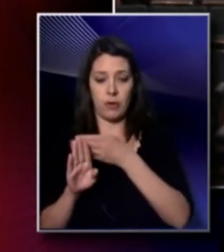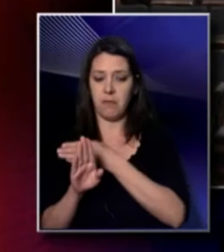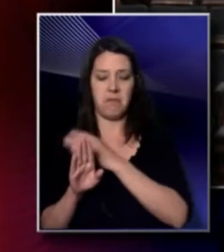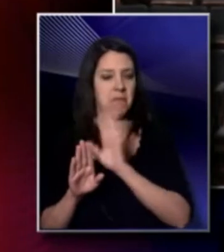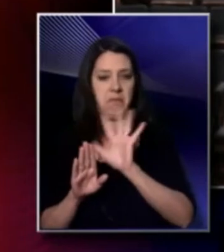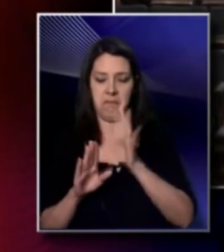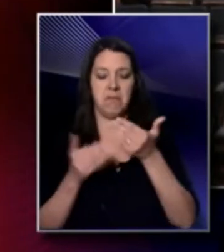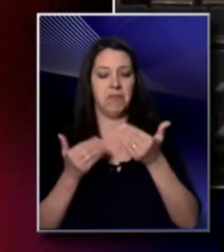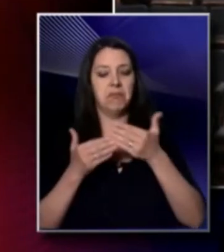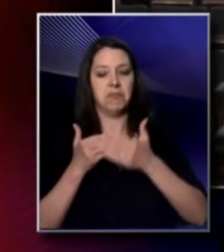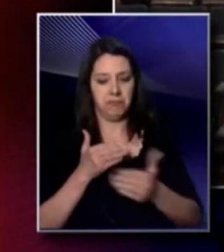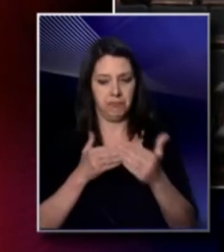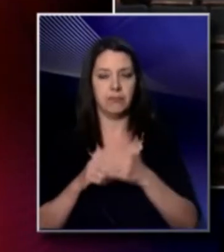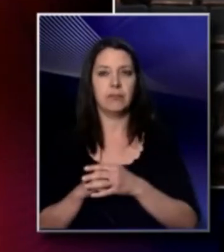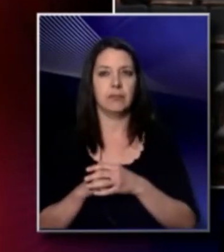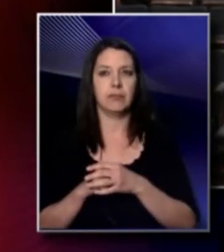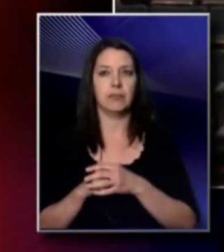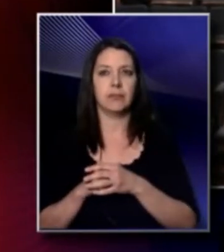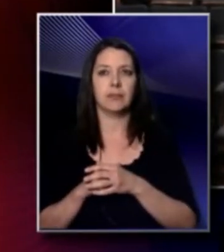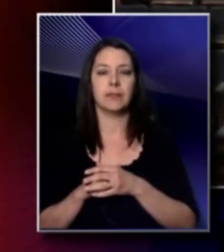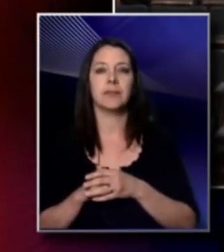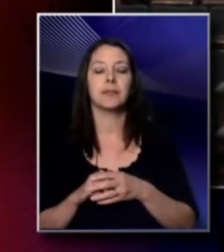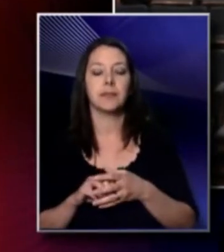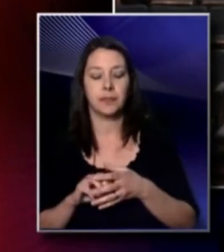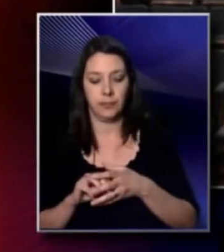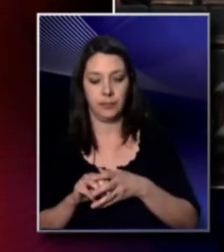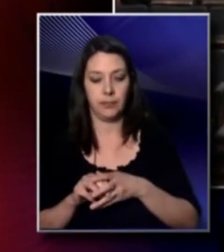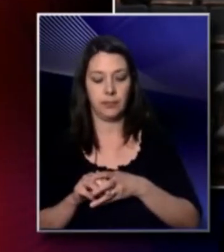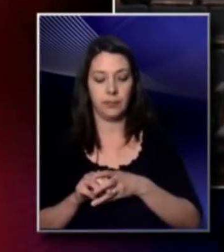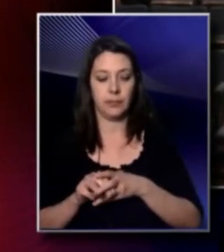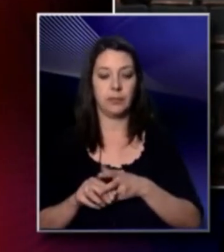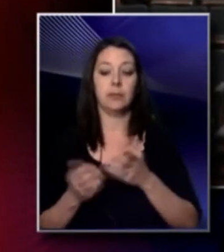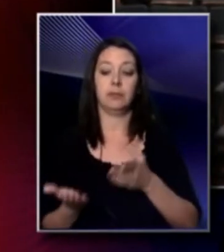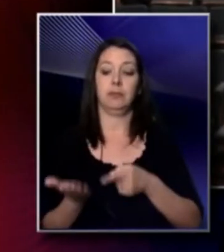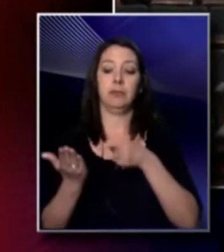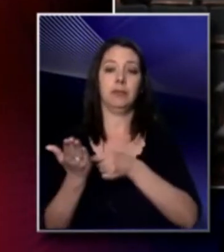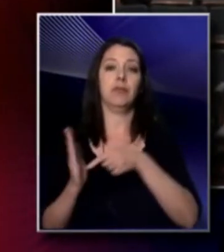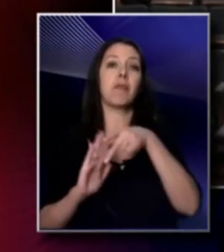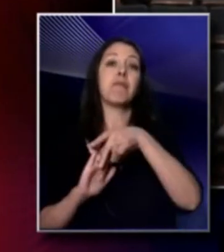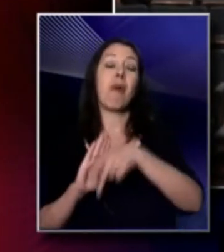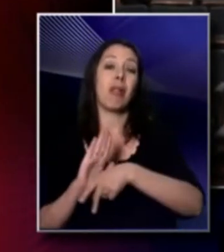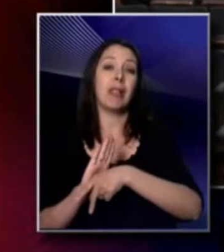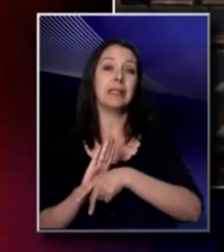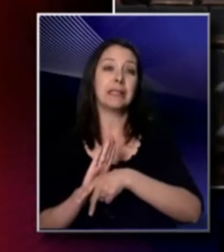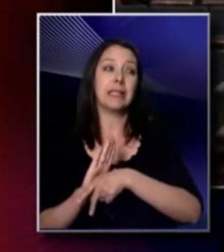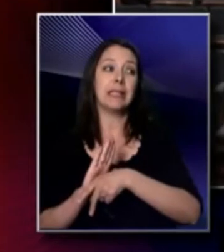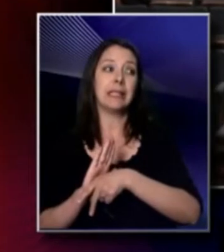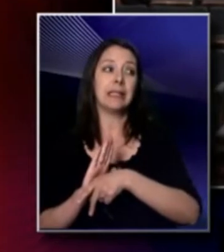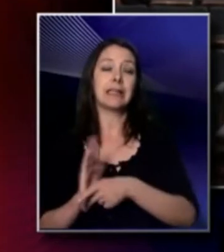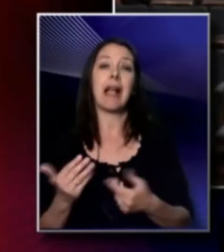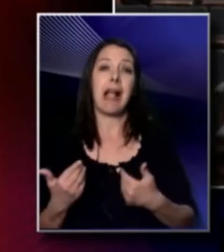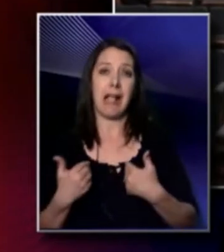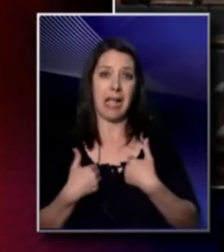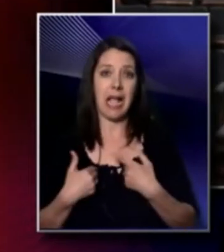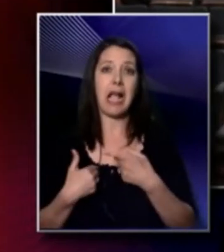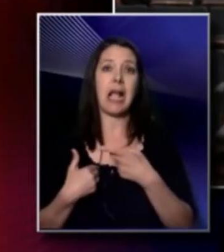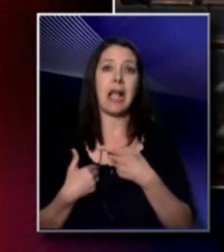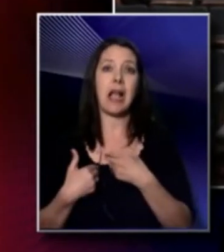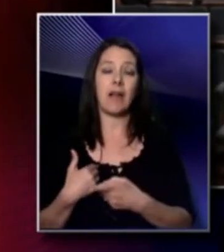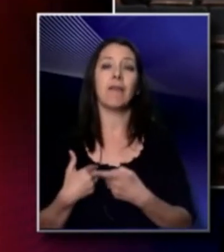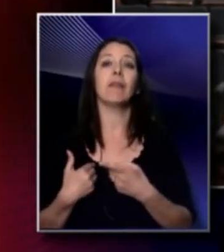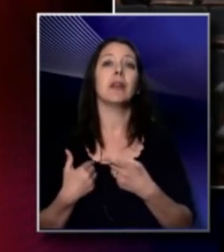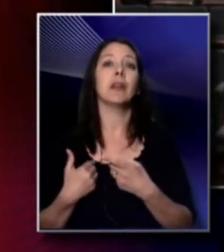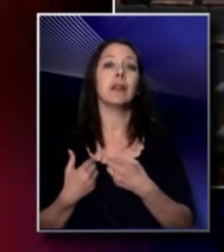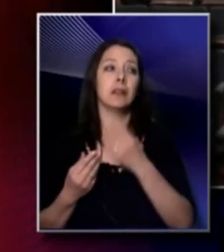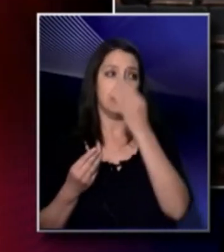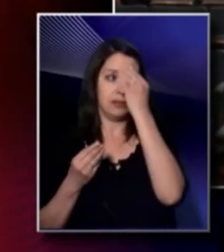continue. Okay. Please do. Okay. You have before you the policies. I would like to say that